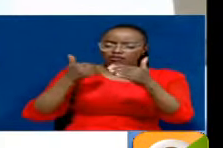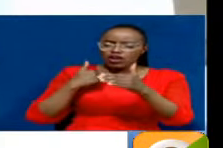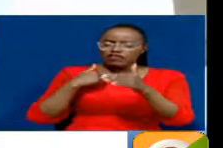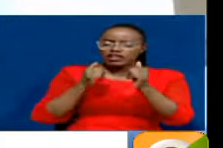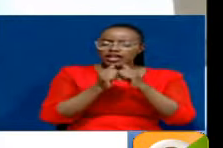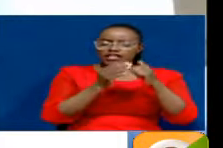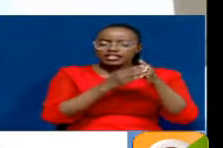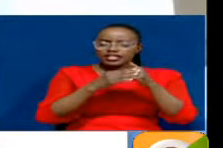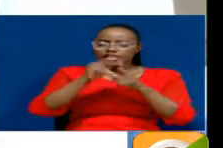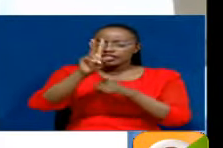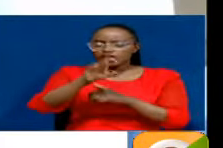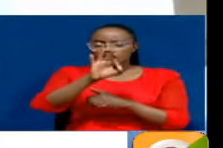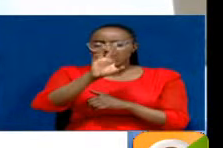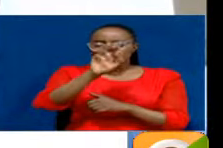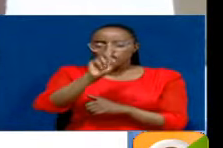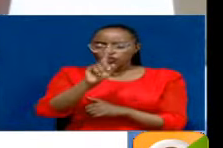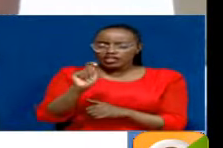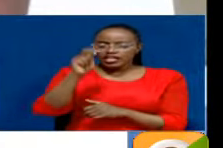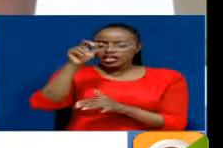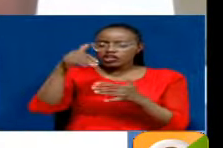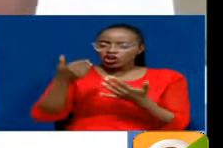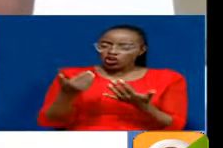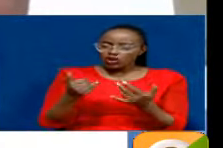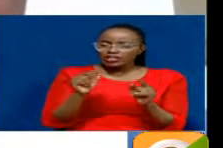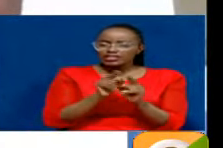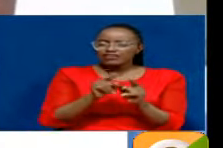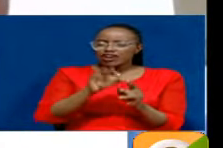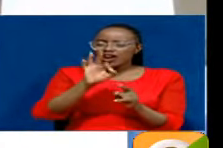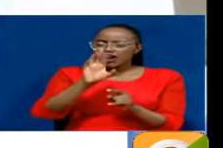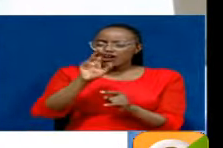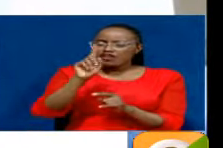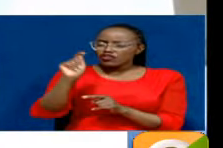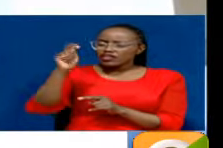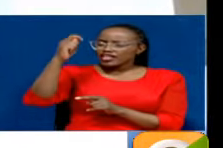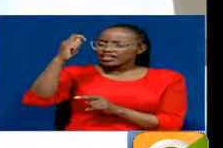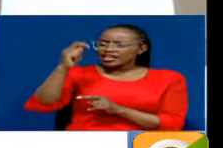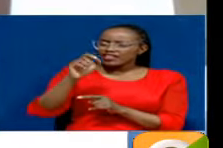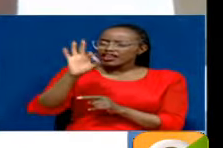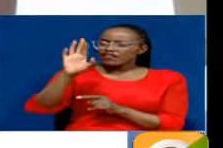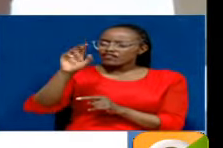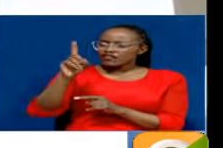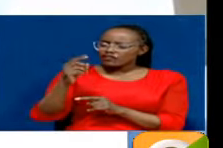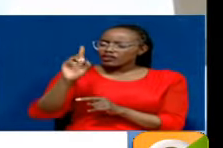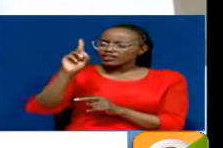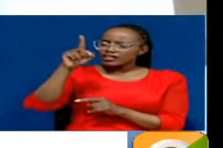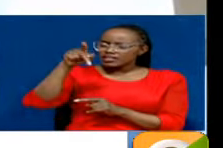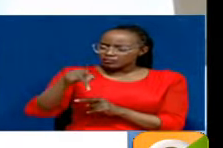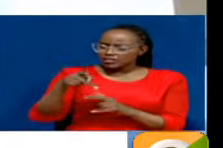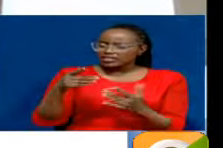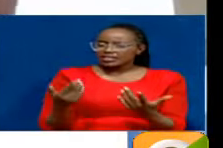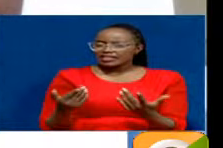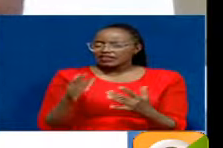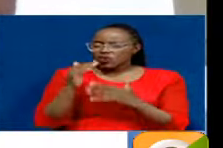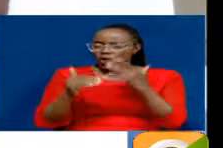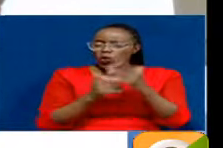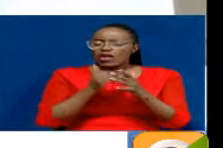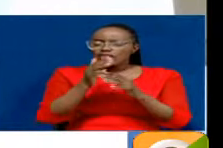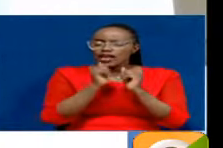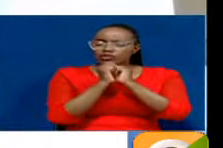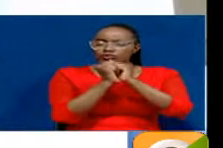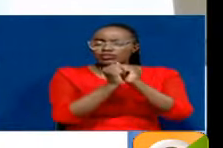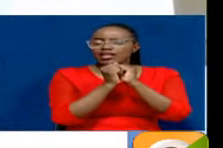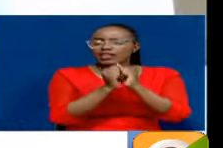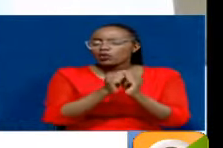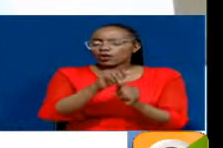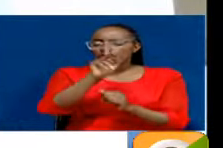in 92, the Ford Kenyas, or the Ford, not even Ford Kenya that time, the Ford, the DP, were there alongside KANU,